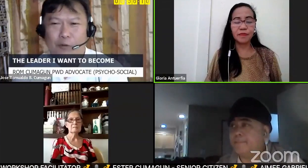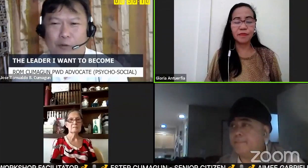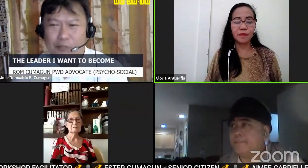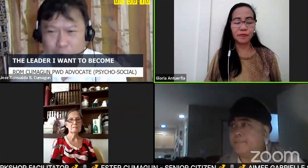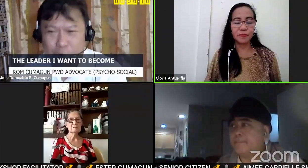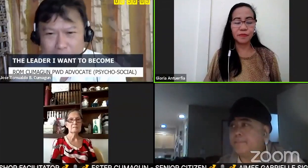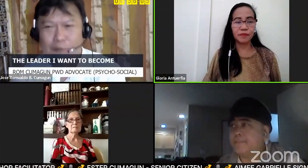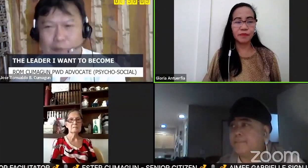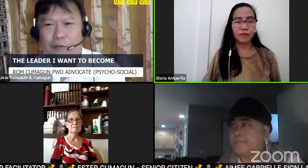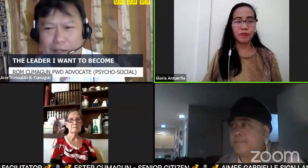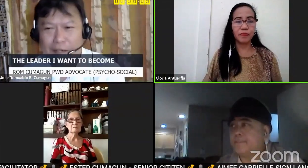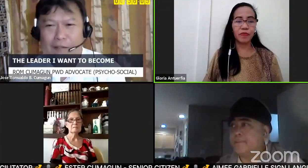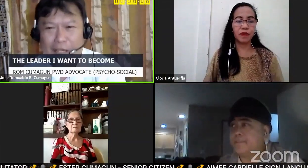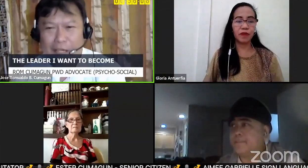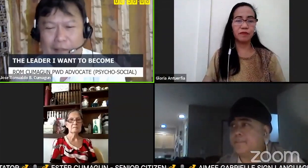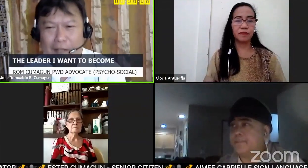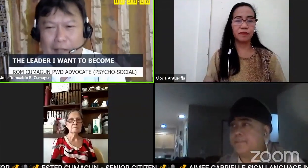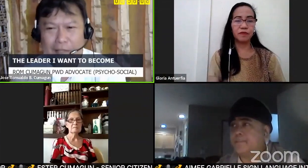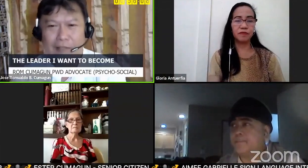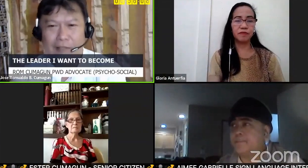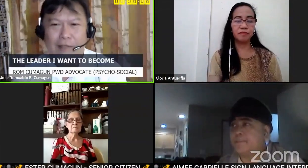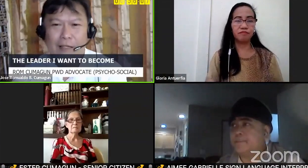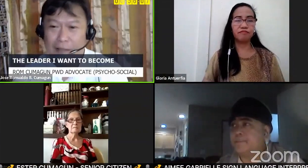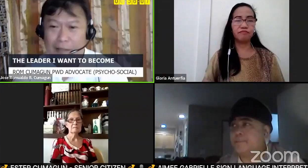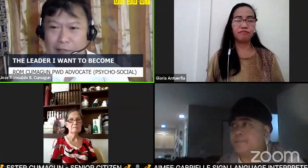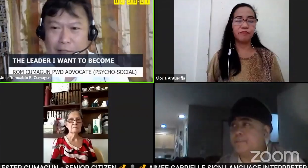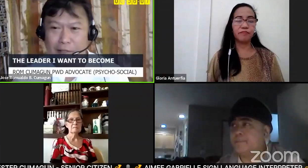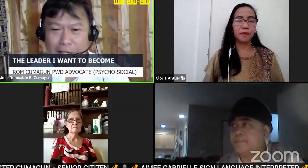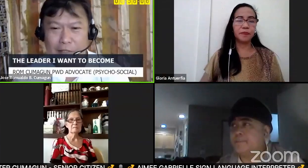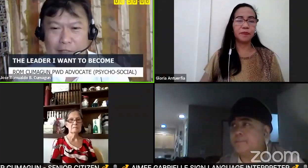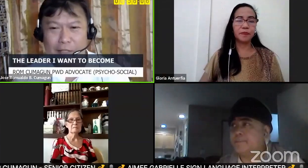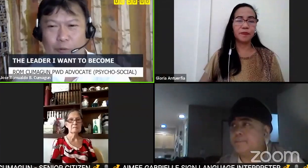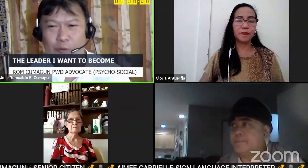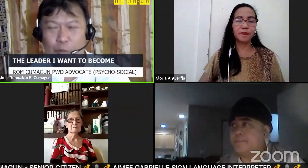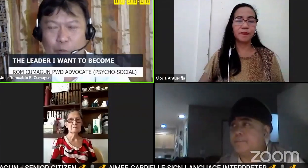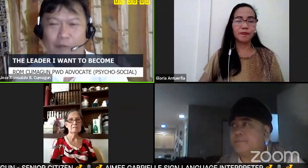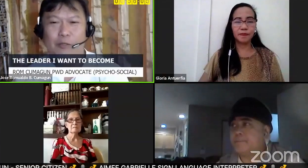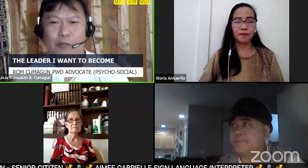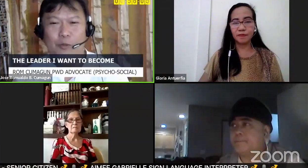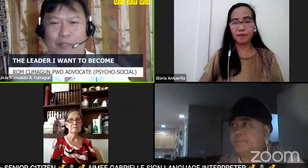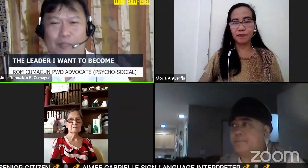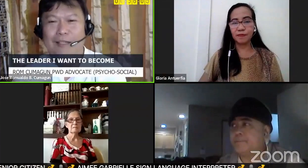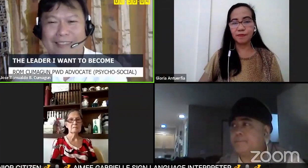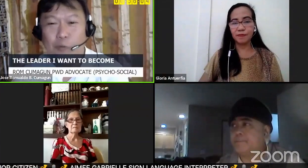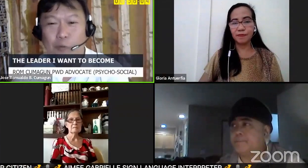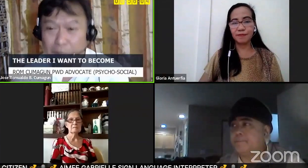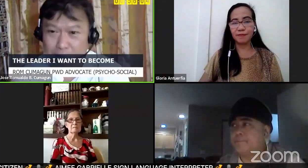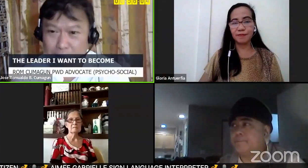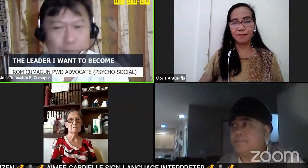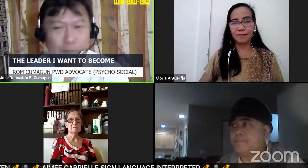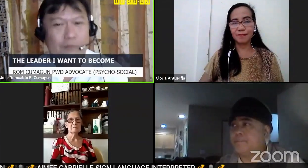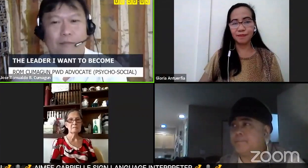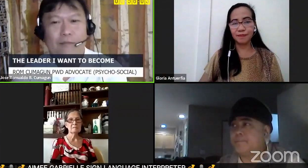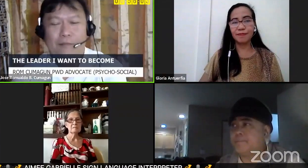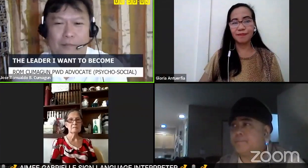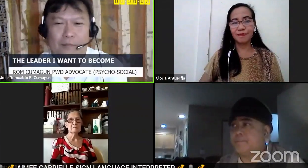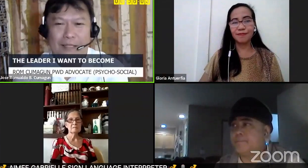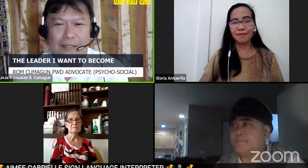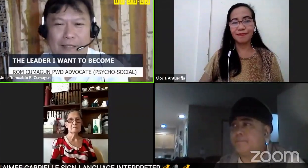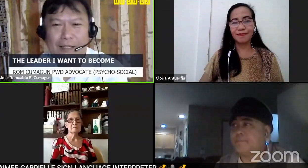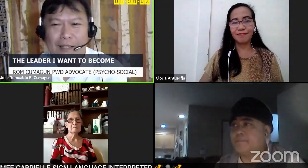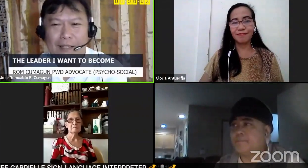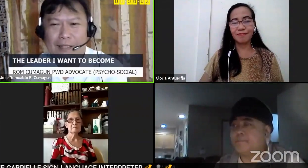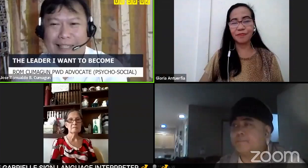continue, okay, to continue their regular classes. And there is the tool. We have the tool. We have this Zoom.